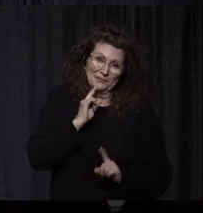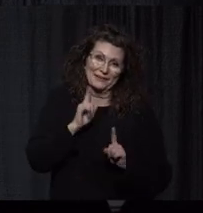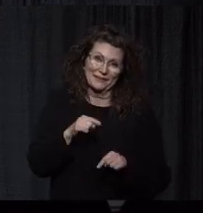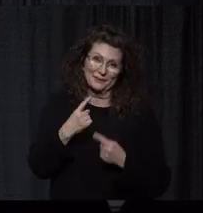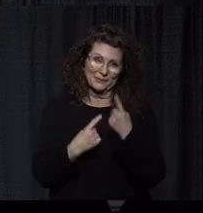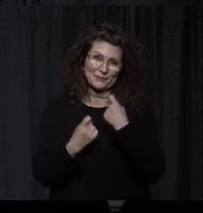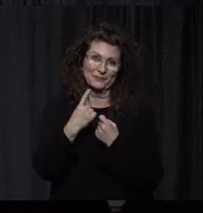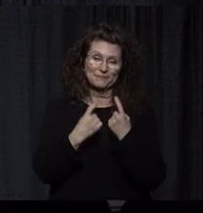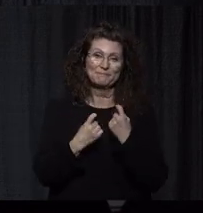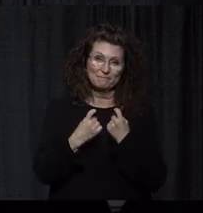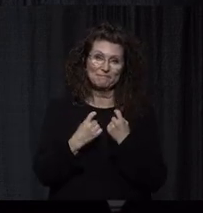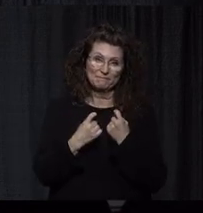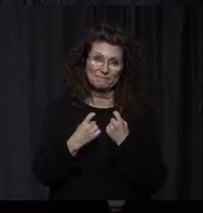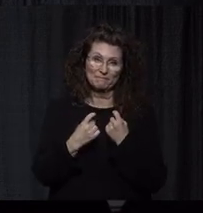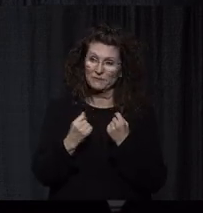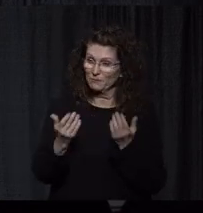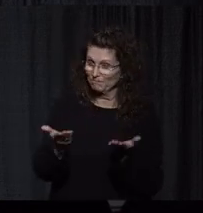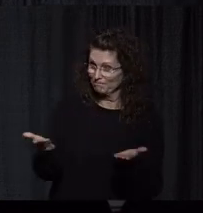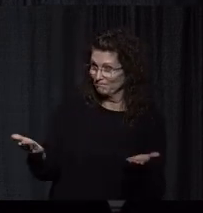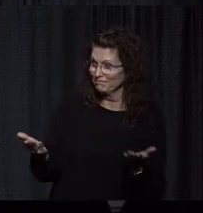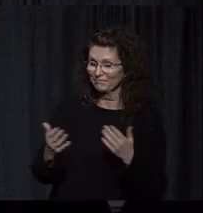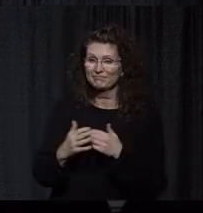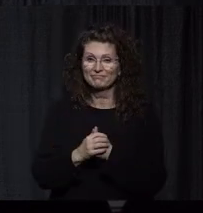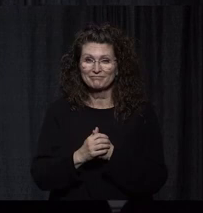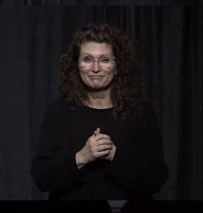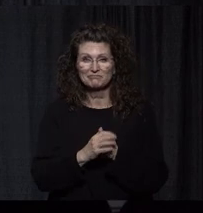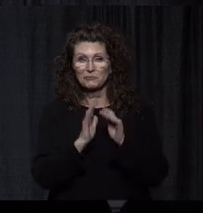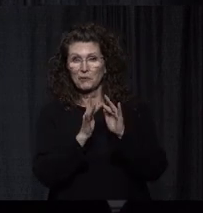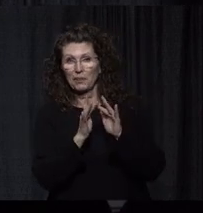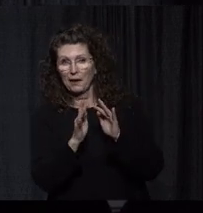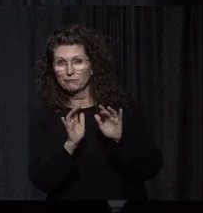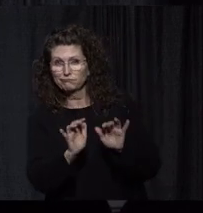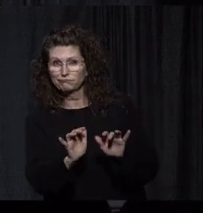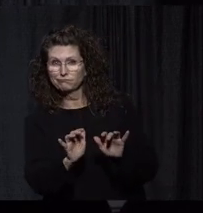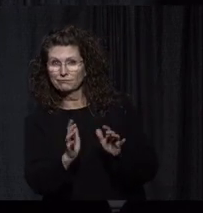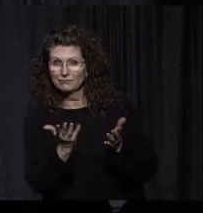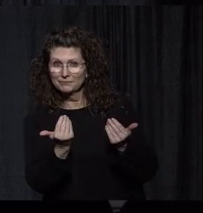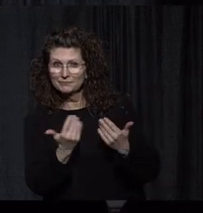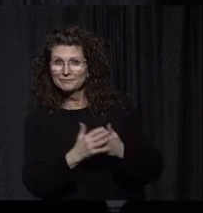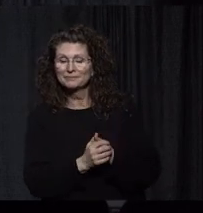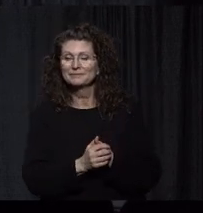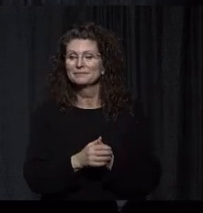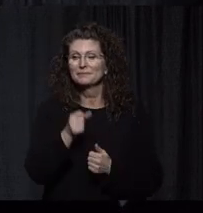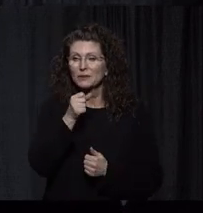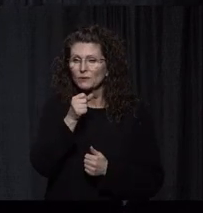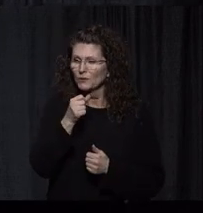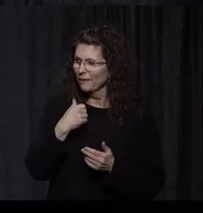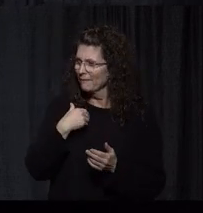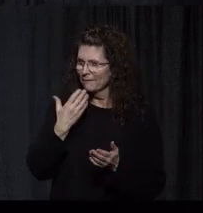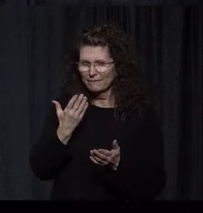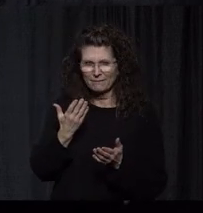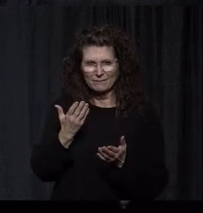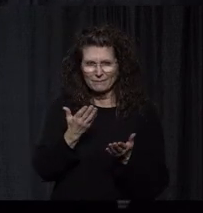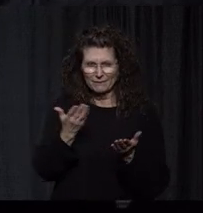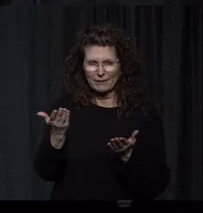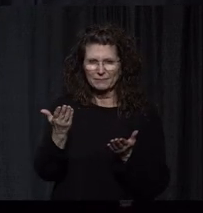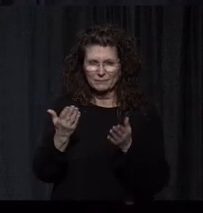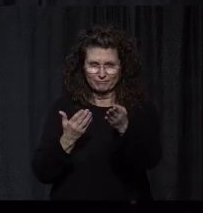and we welcome those. There's at least one microphone here somewhere, so please